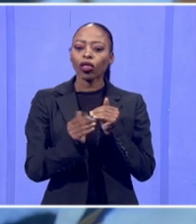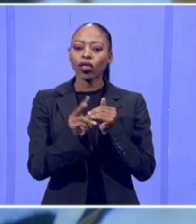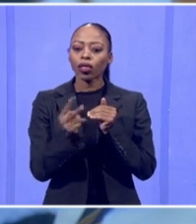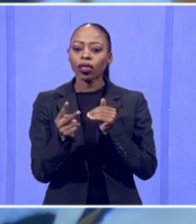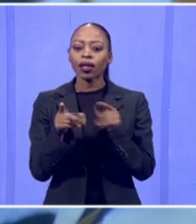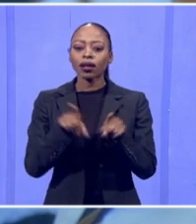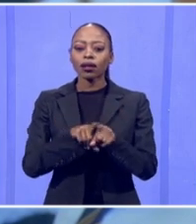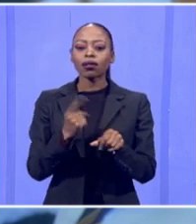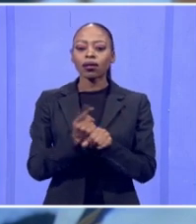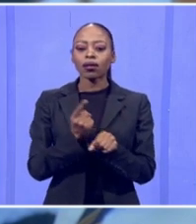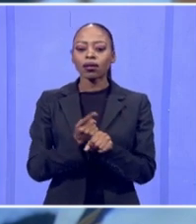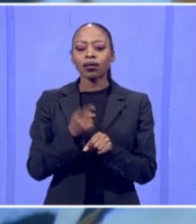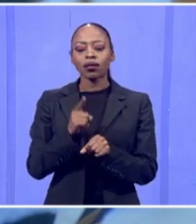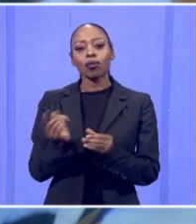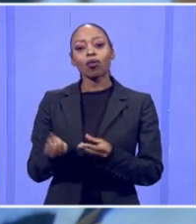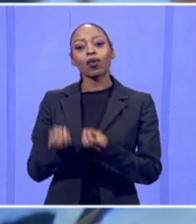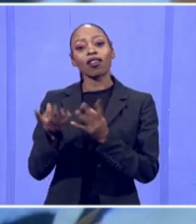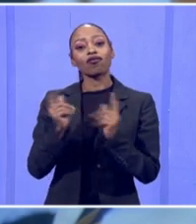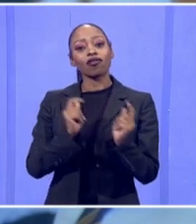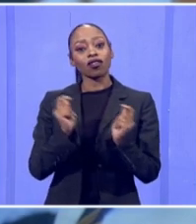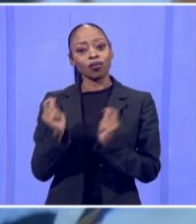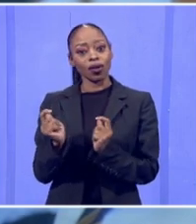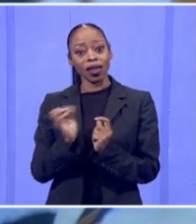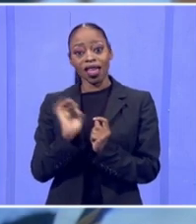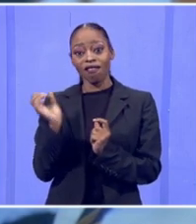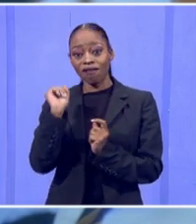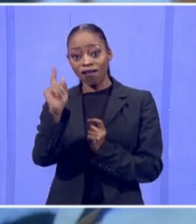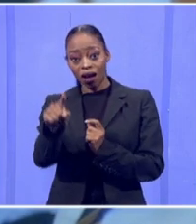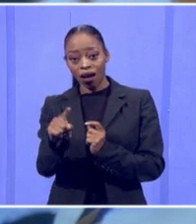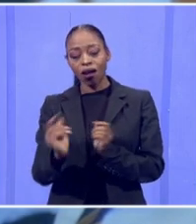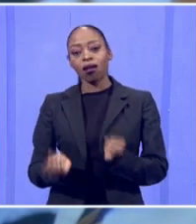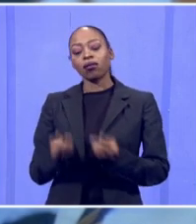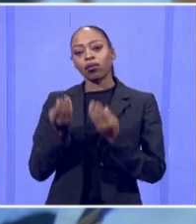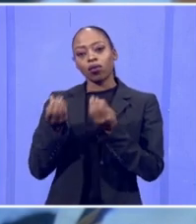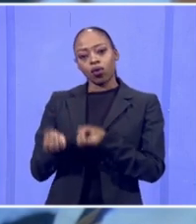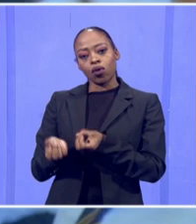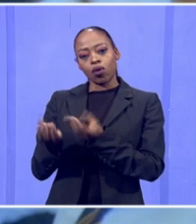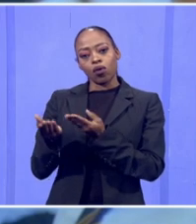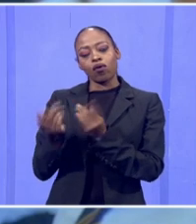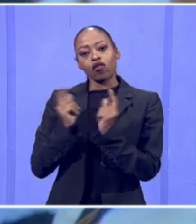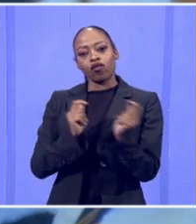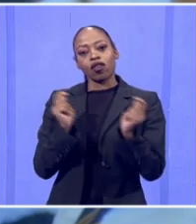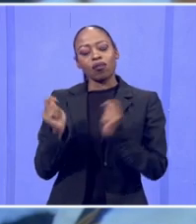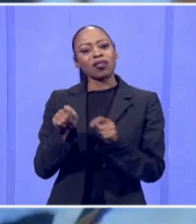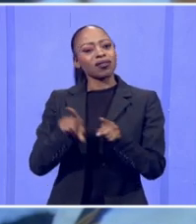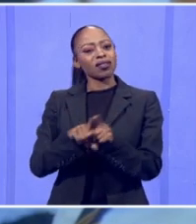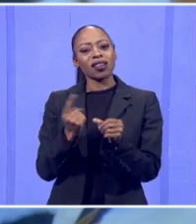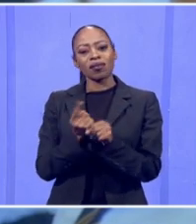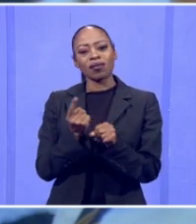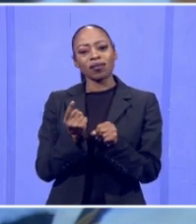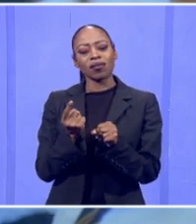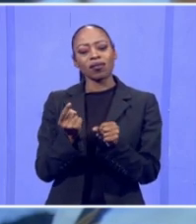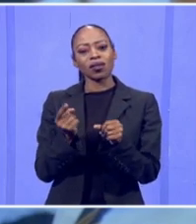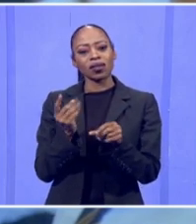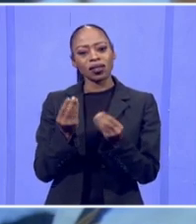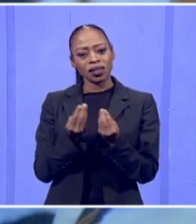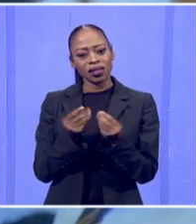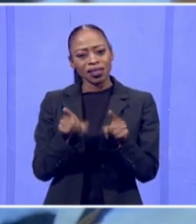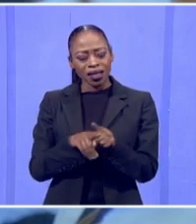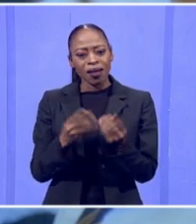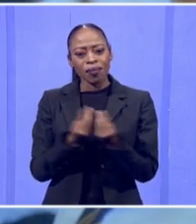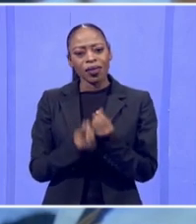the moment, providing scholar transport so that they can be transported. In fact, this is what we did last year already